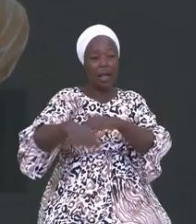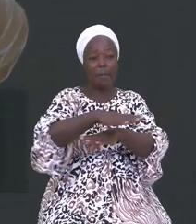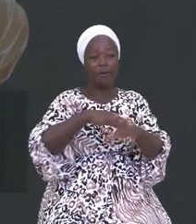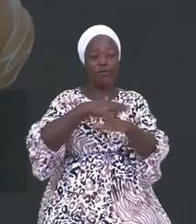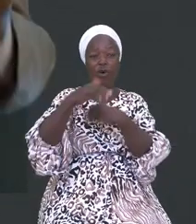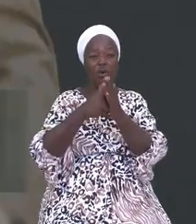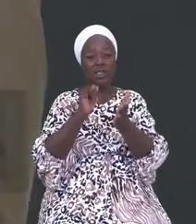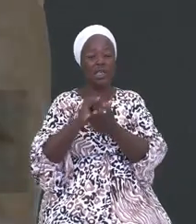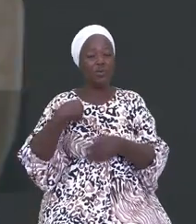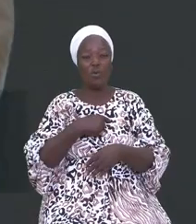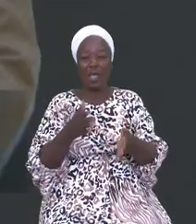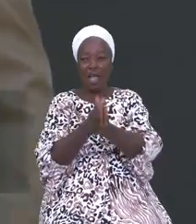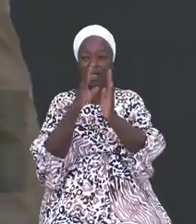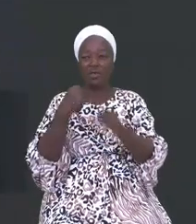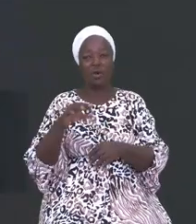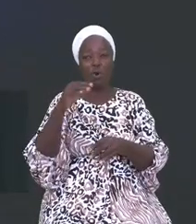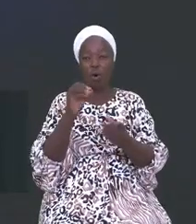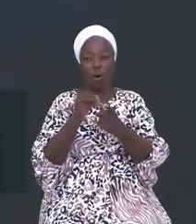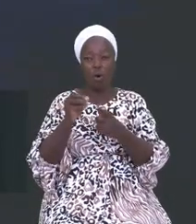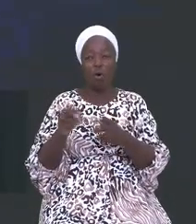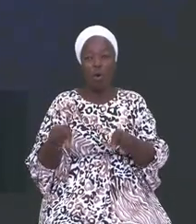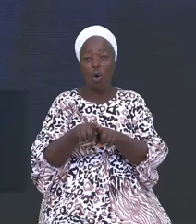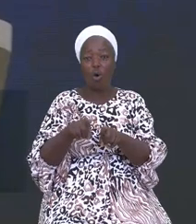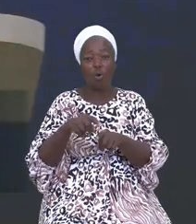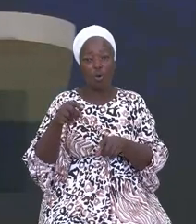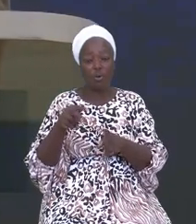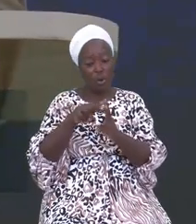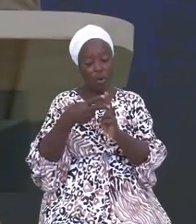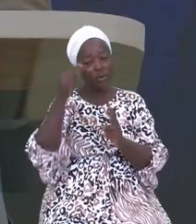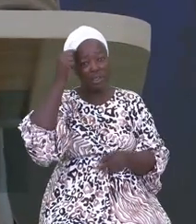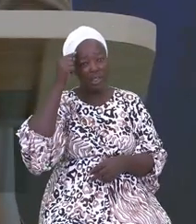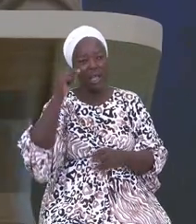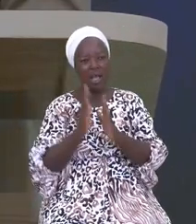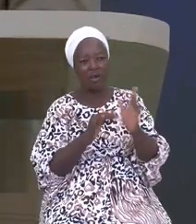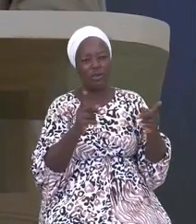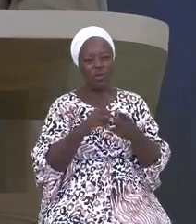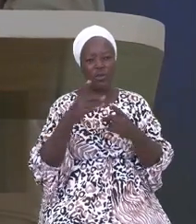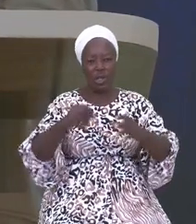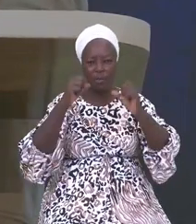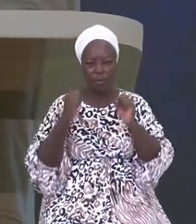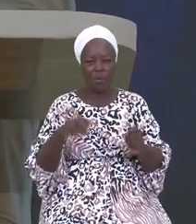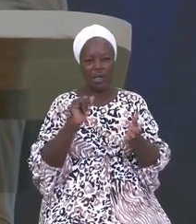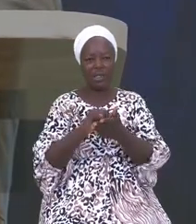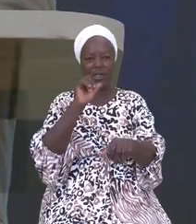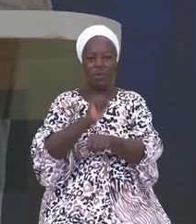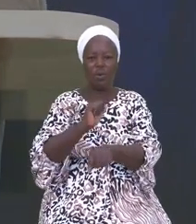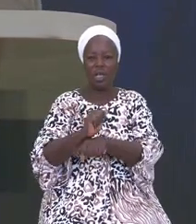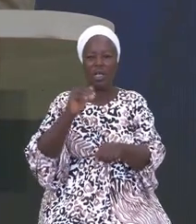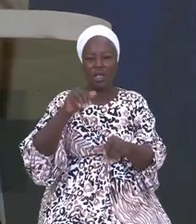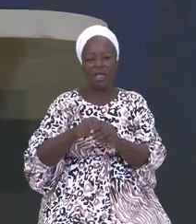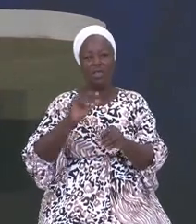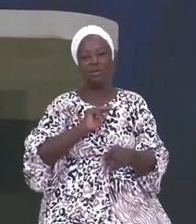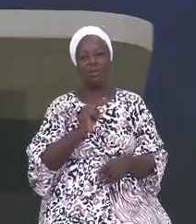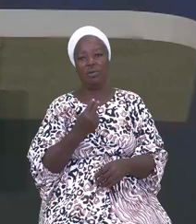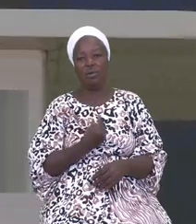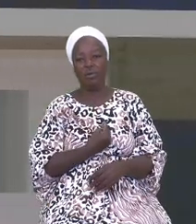that we ask or think, according to the power that worketh in